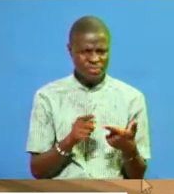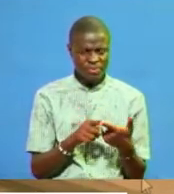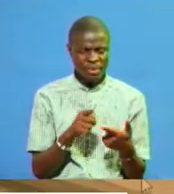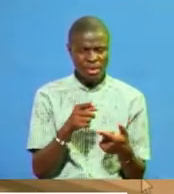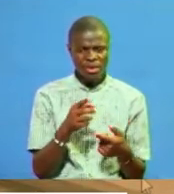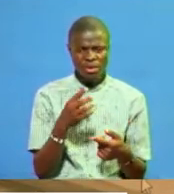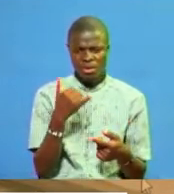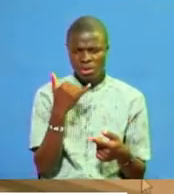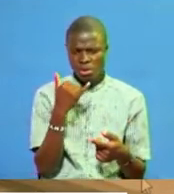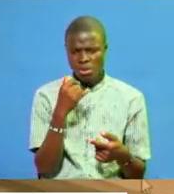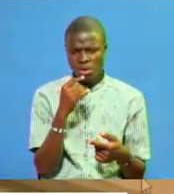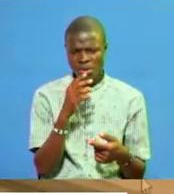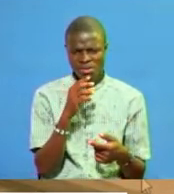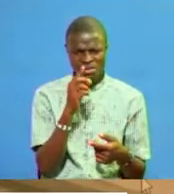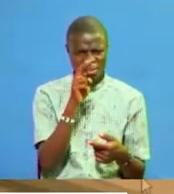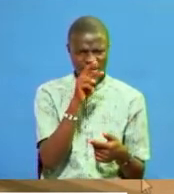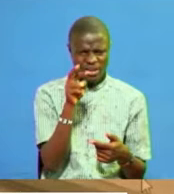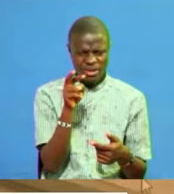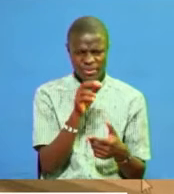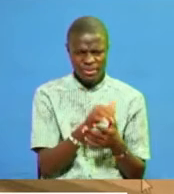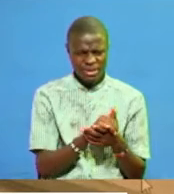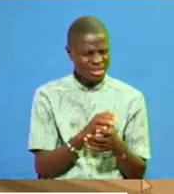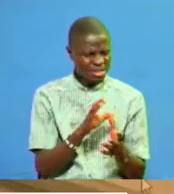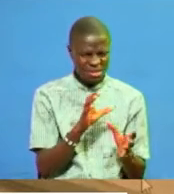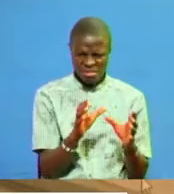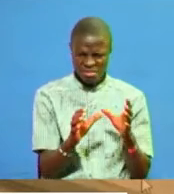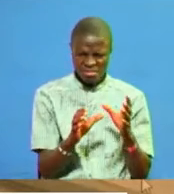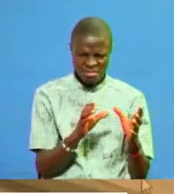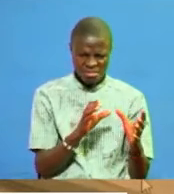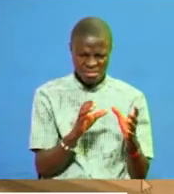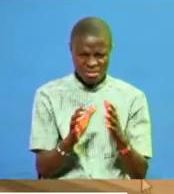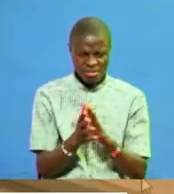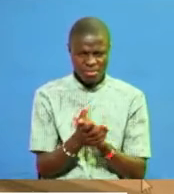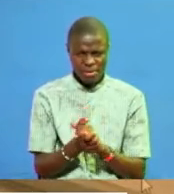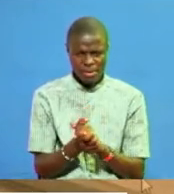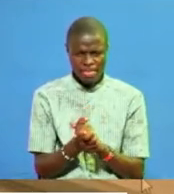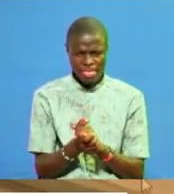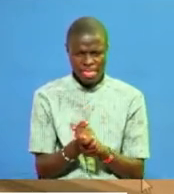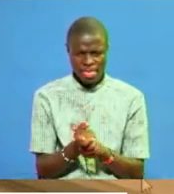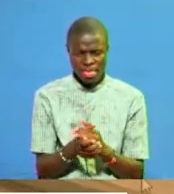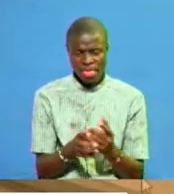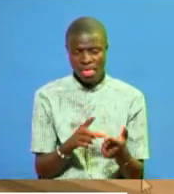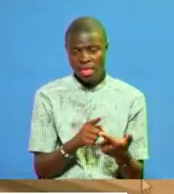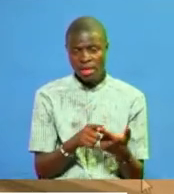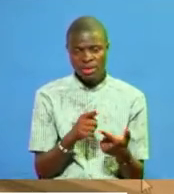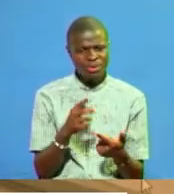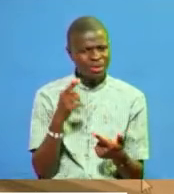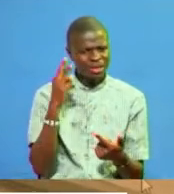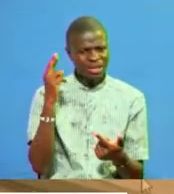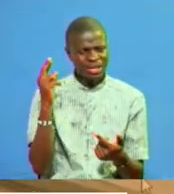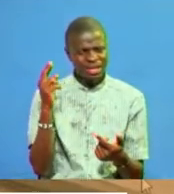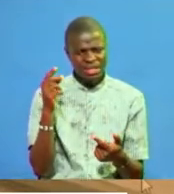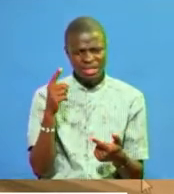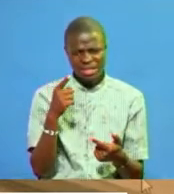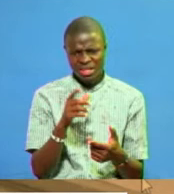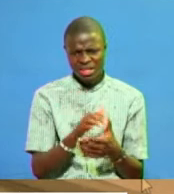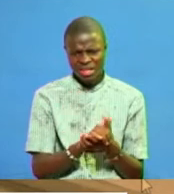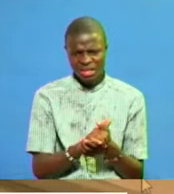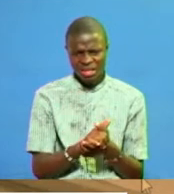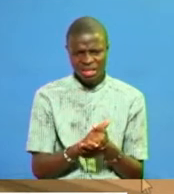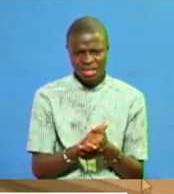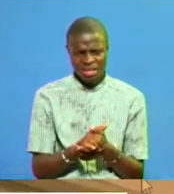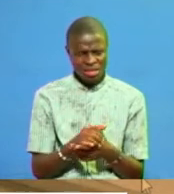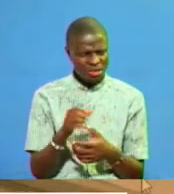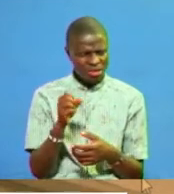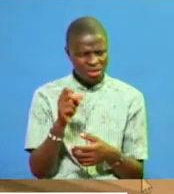policy Bitcoin, compare the same with central banks, then you realize that the monetary base that is offered by